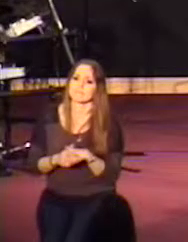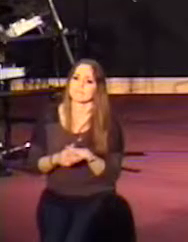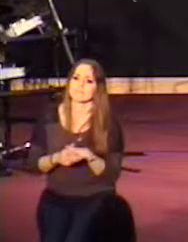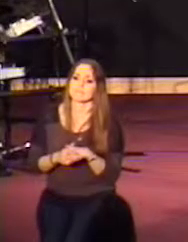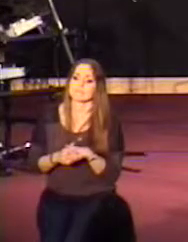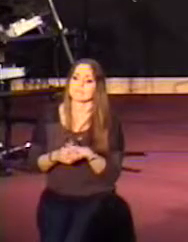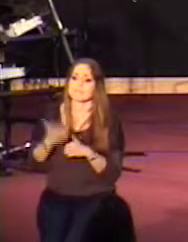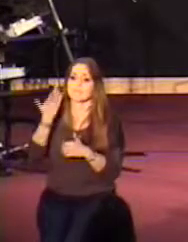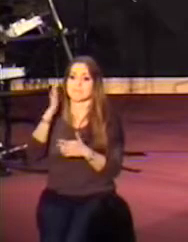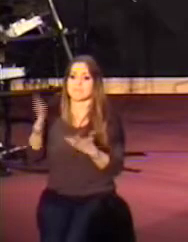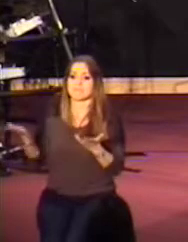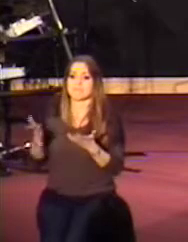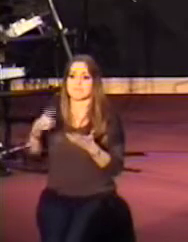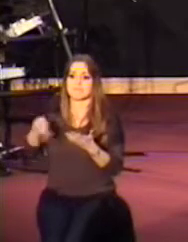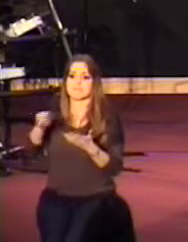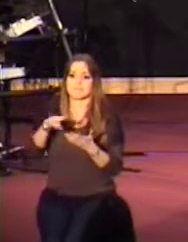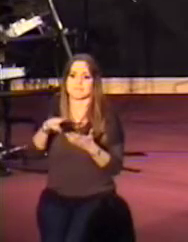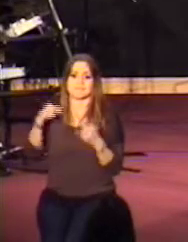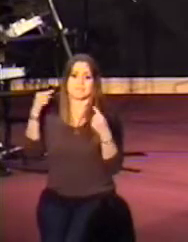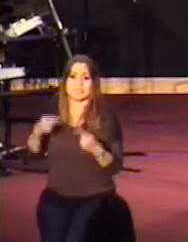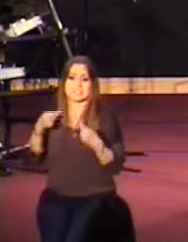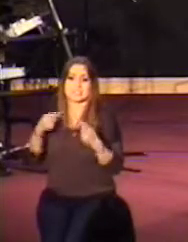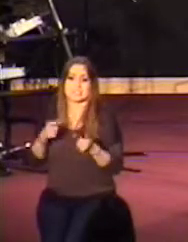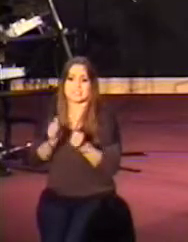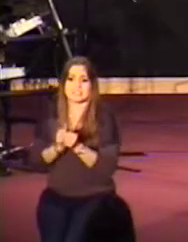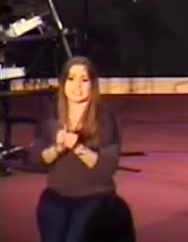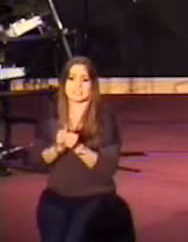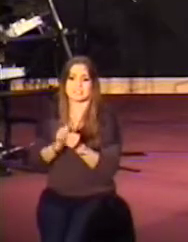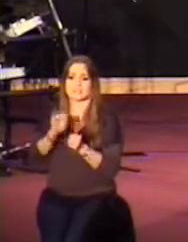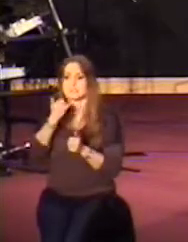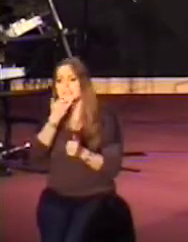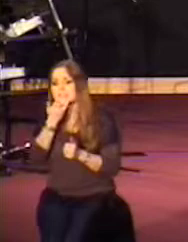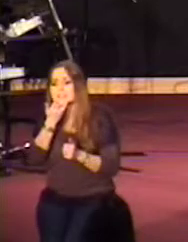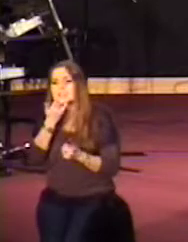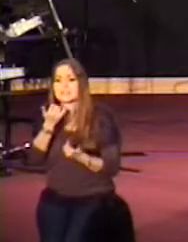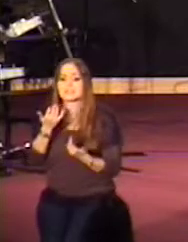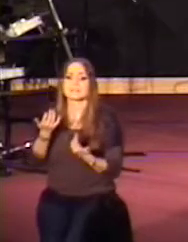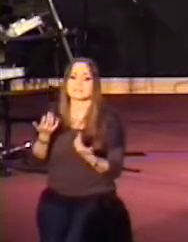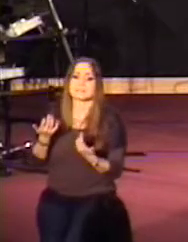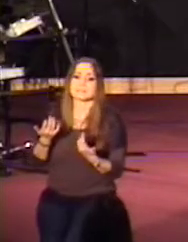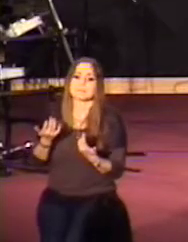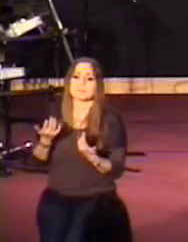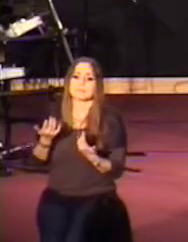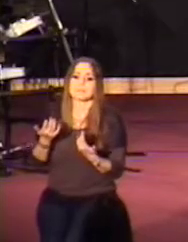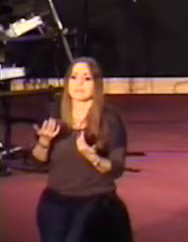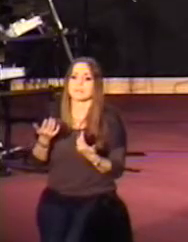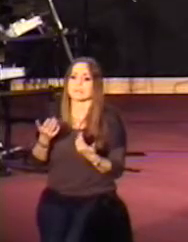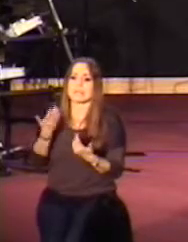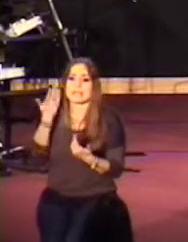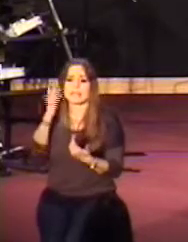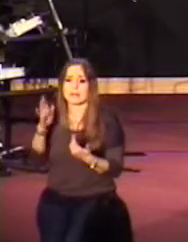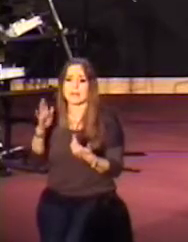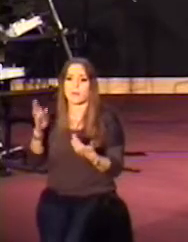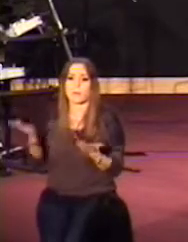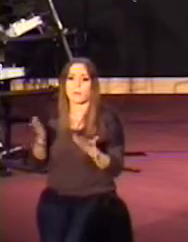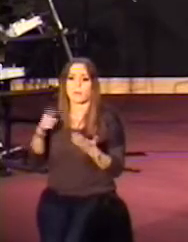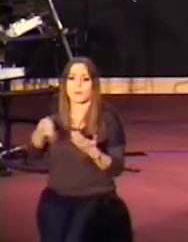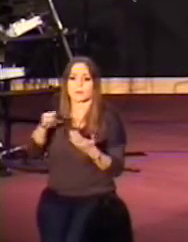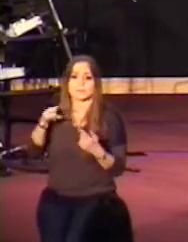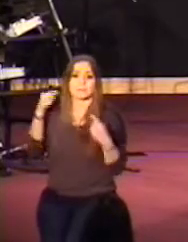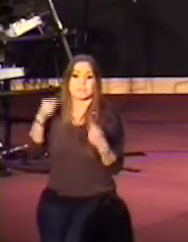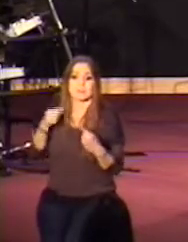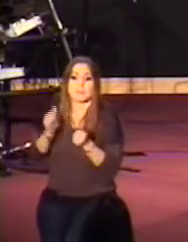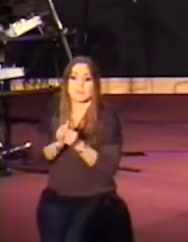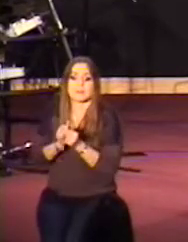what you're dealing with. I don't know what struggles or misfortunes or mistakes that you have had. I don't know what you struggle with in your own selfishness